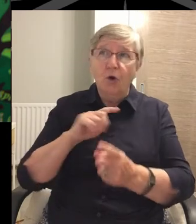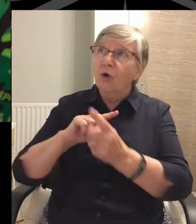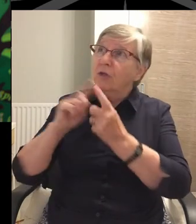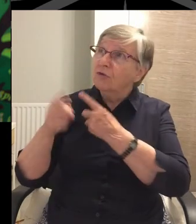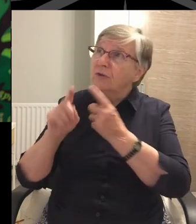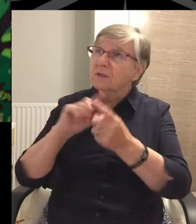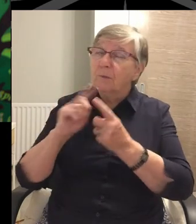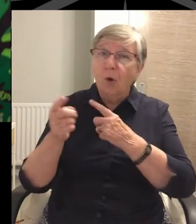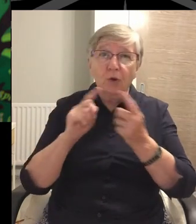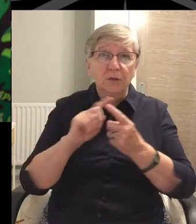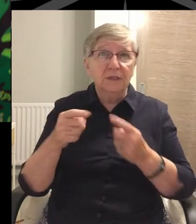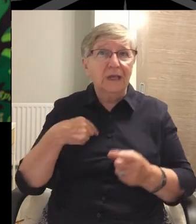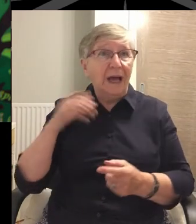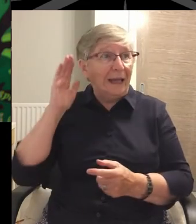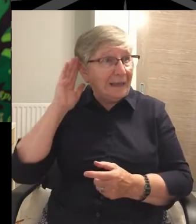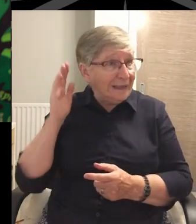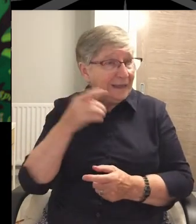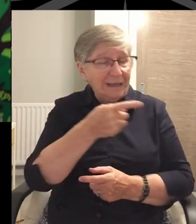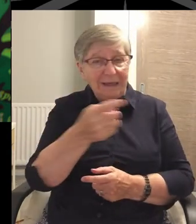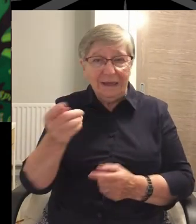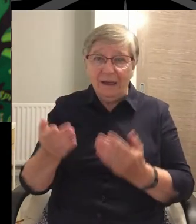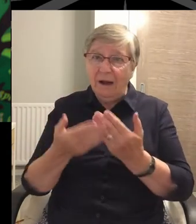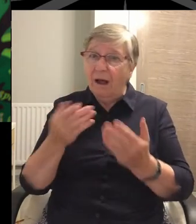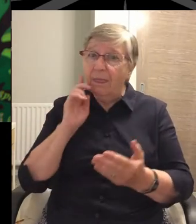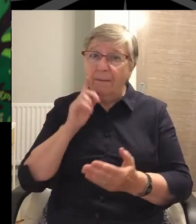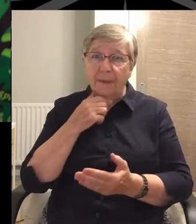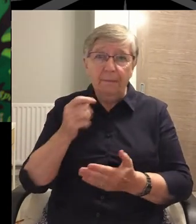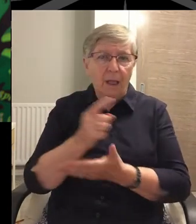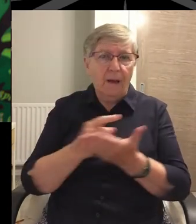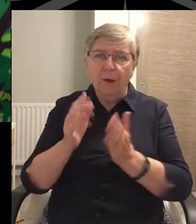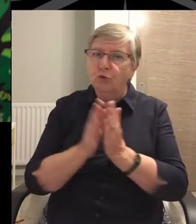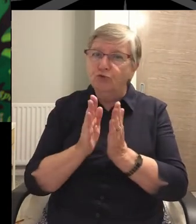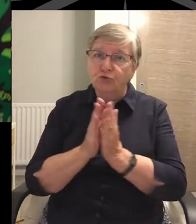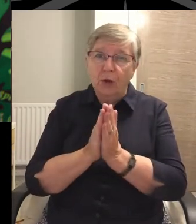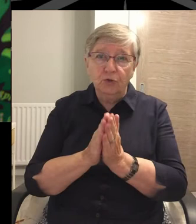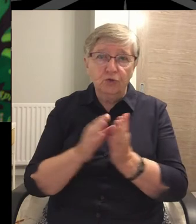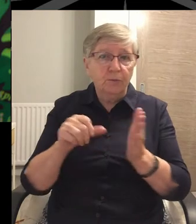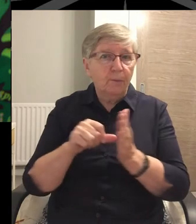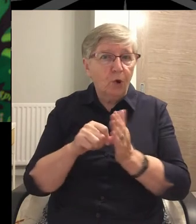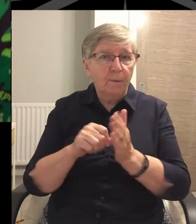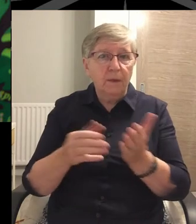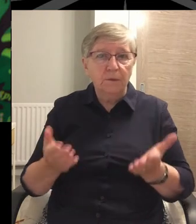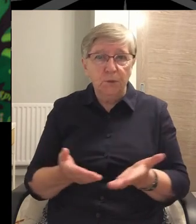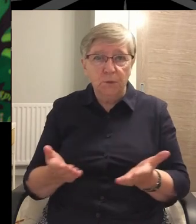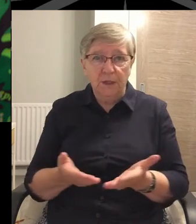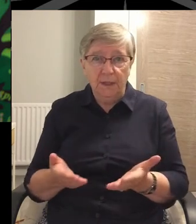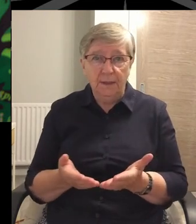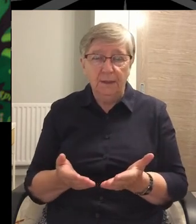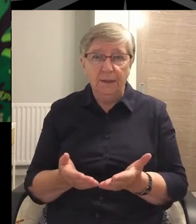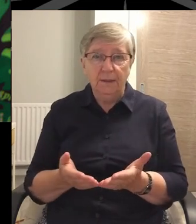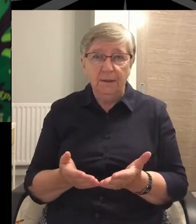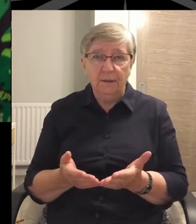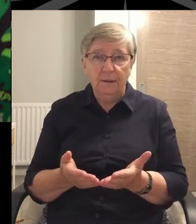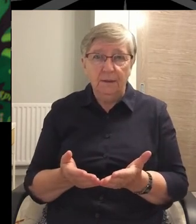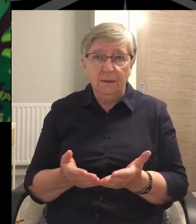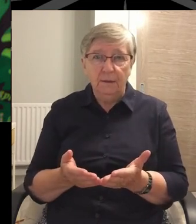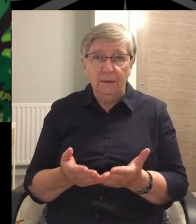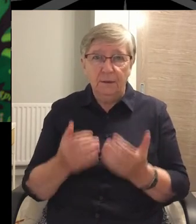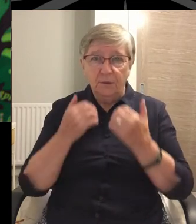And of all the responses that I have heard and I still hear about the church's predicament today,